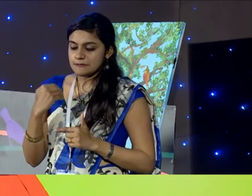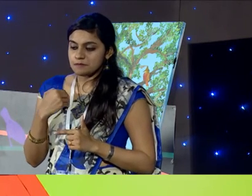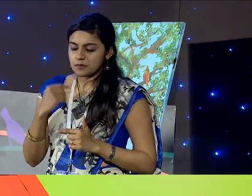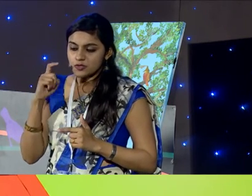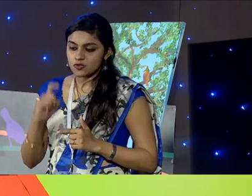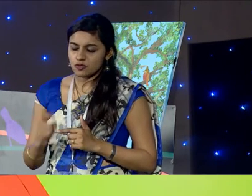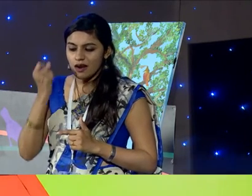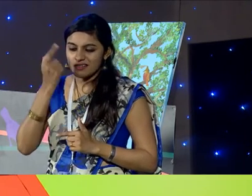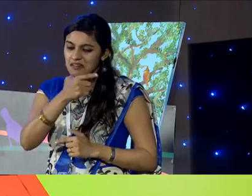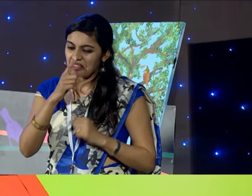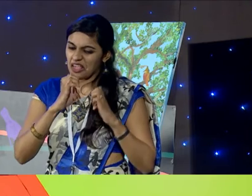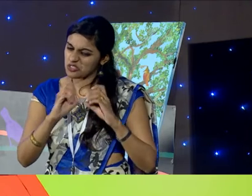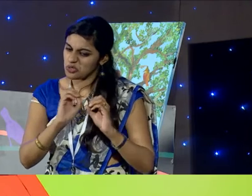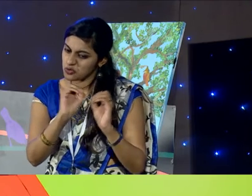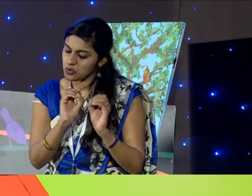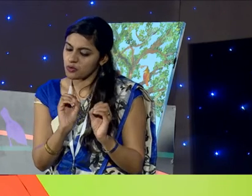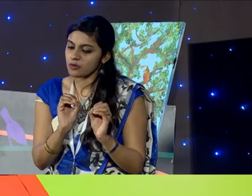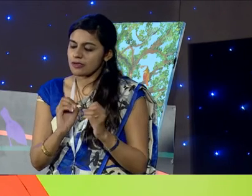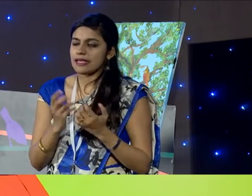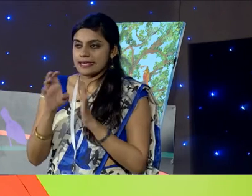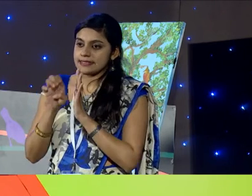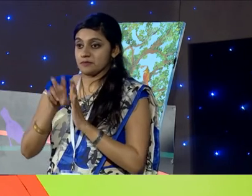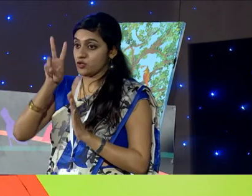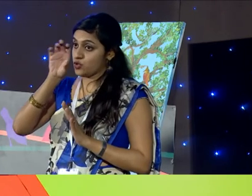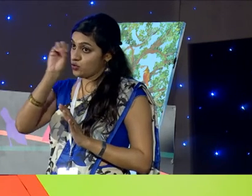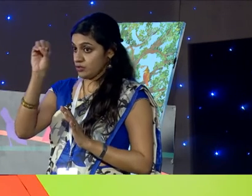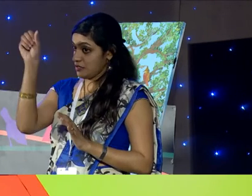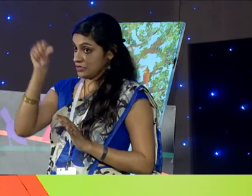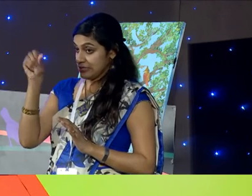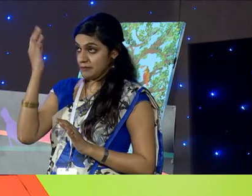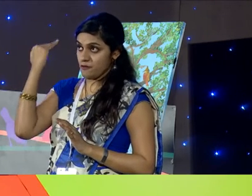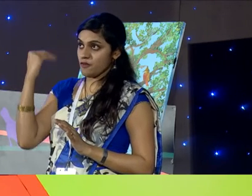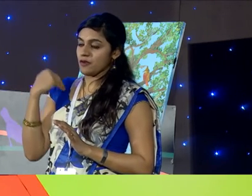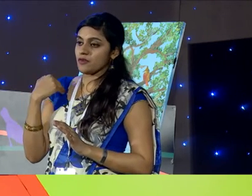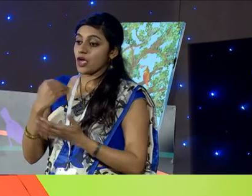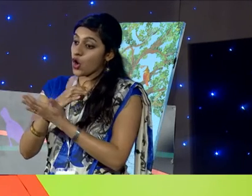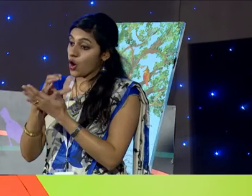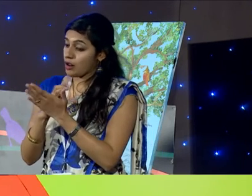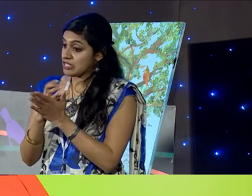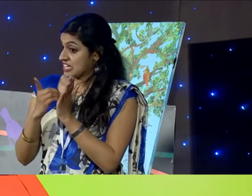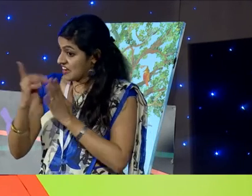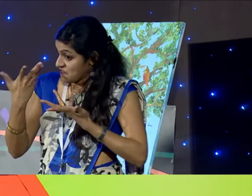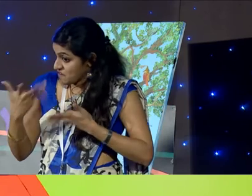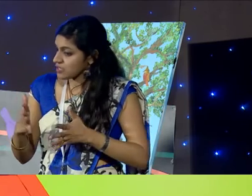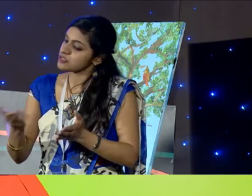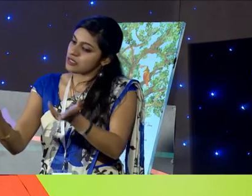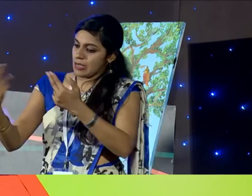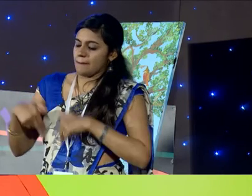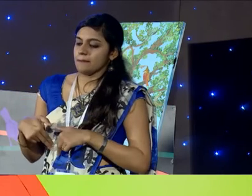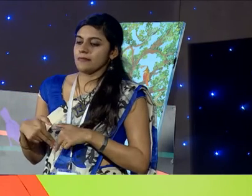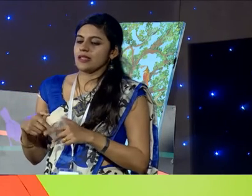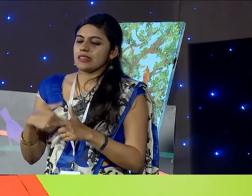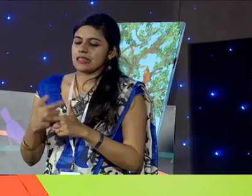them. So, as an example, in 2006, we used to take only college graduates. By 2010, it had become 10 standard